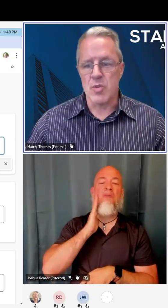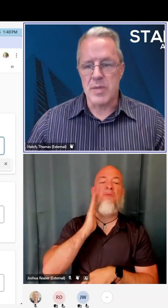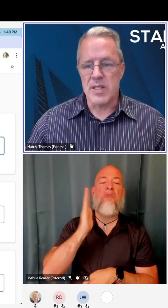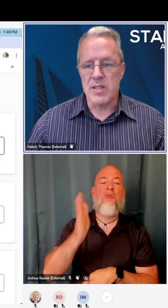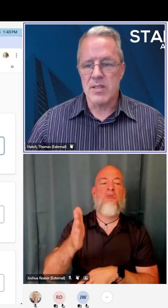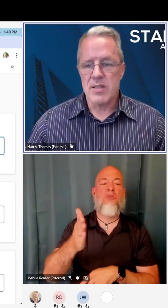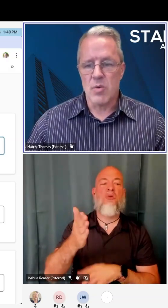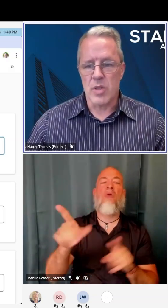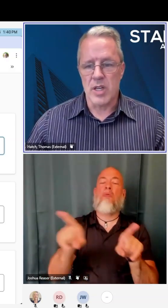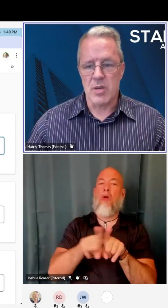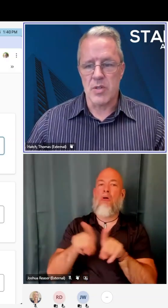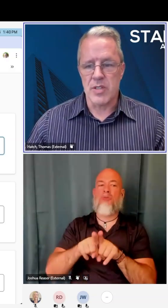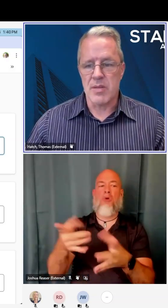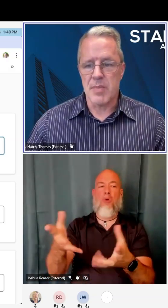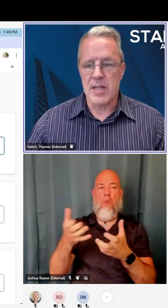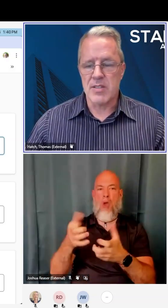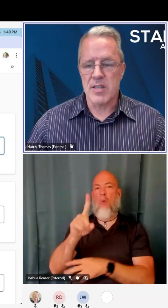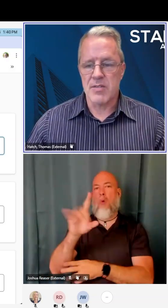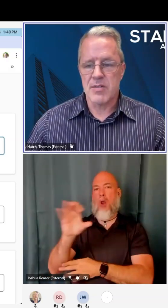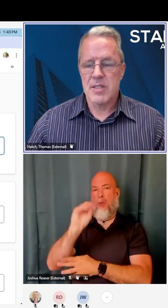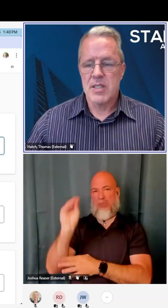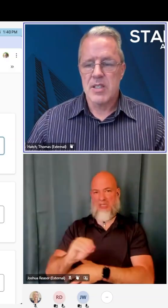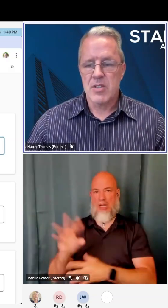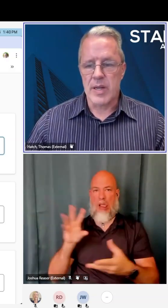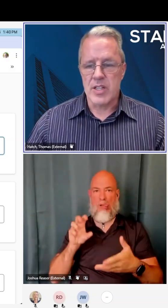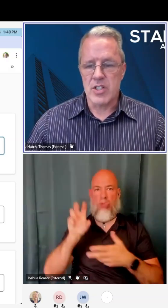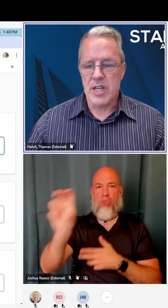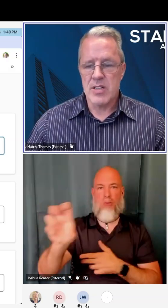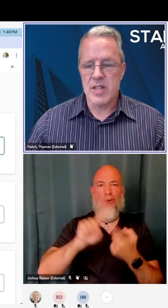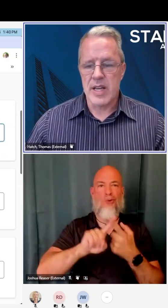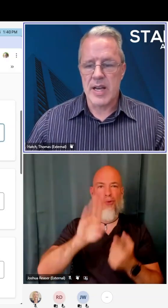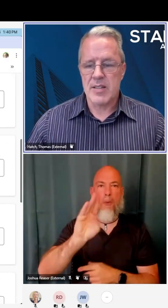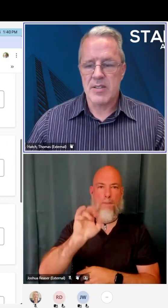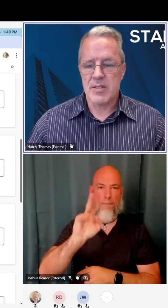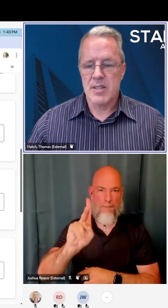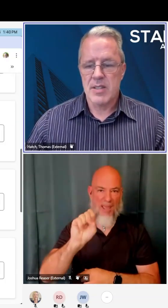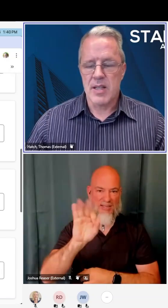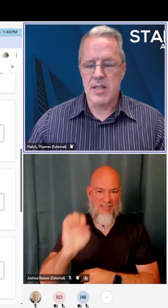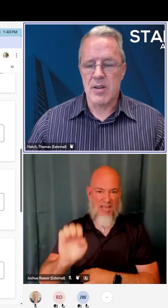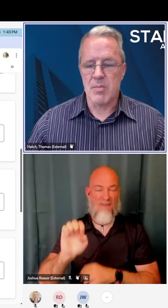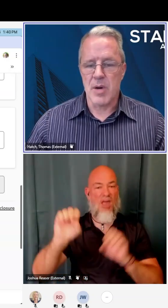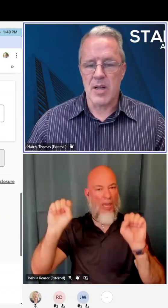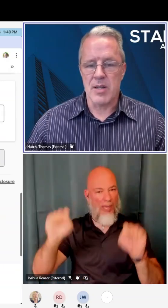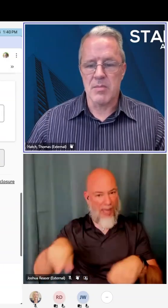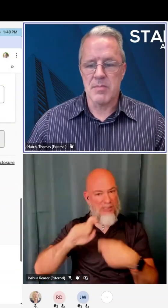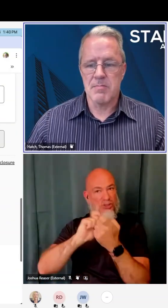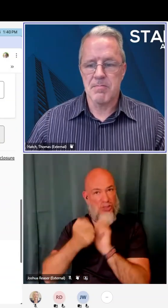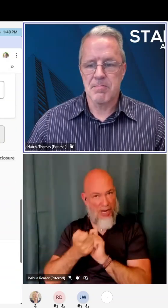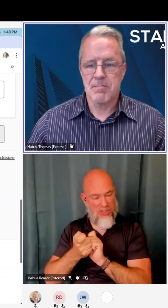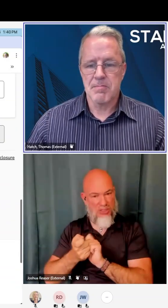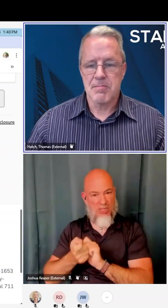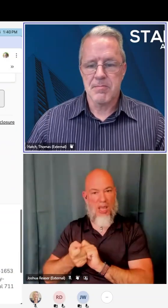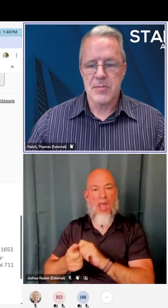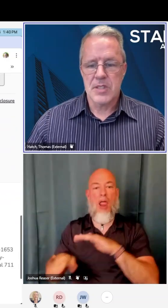to also be 100% BankSafe. So I can change that And down at the